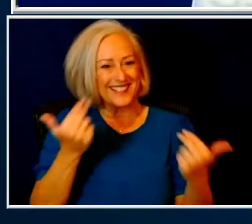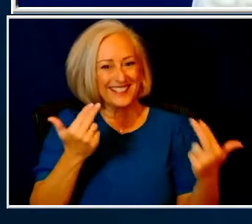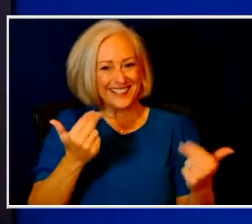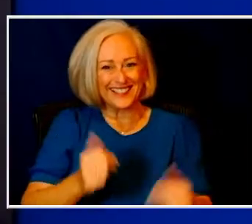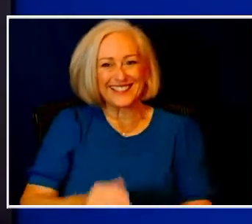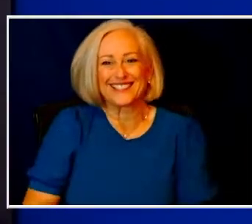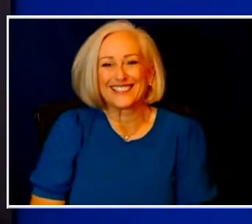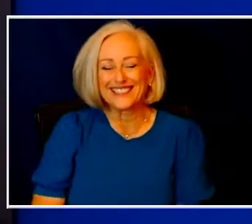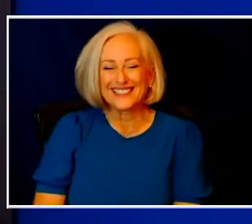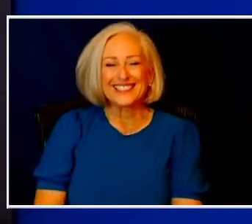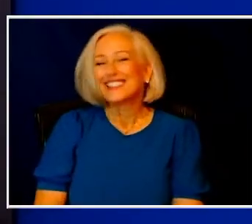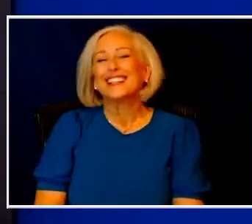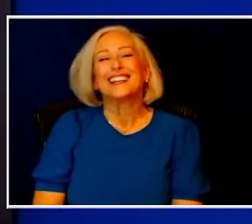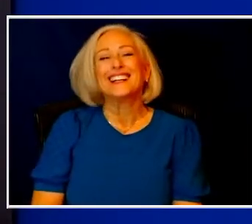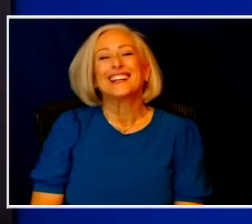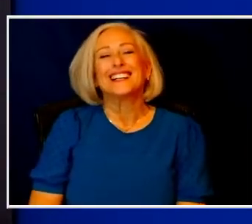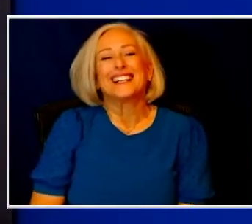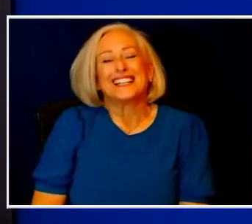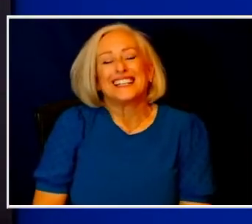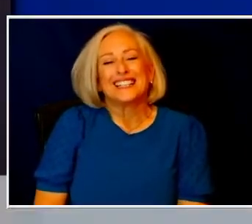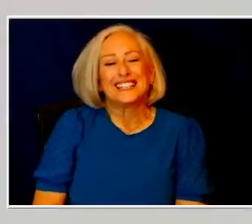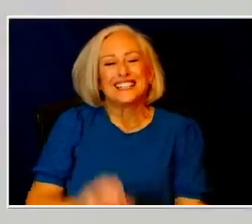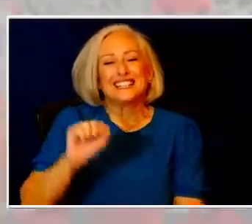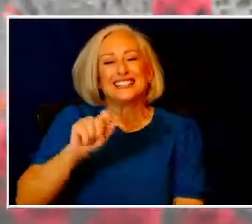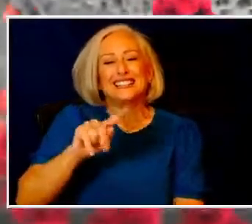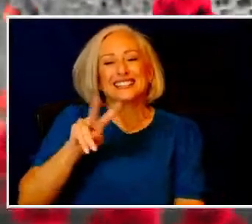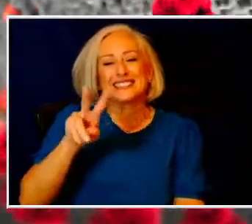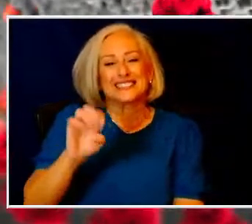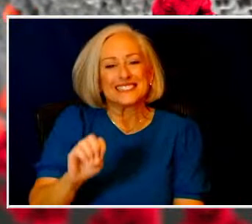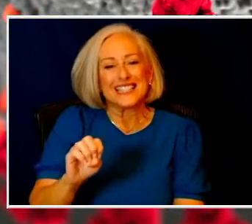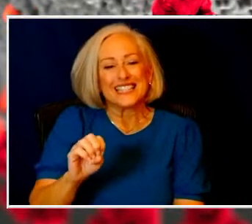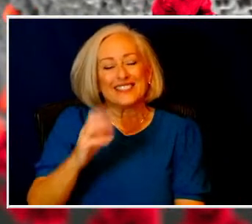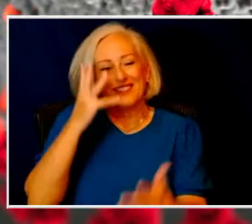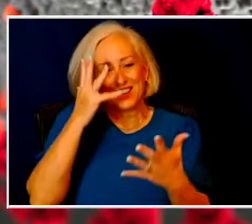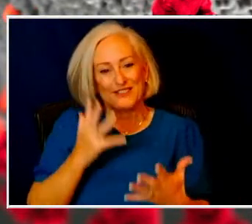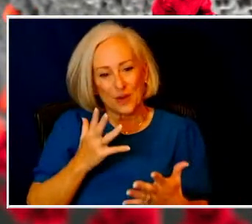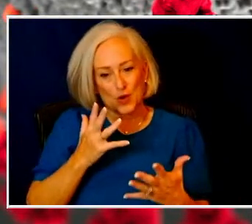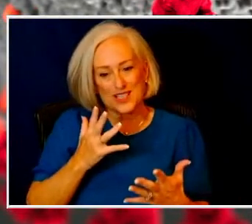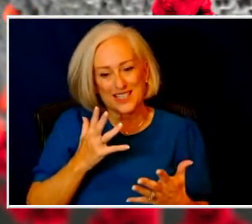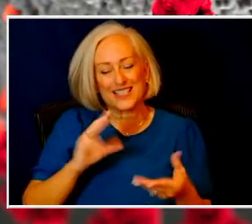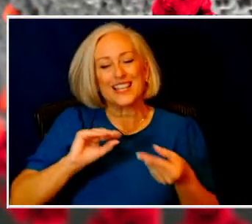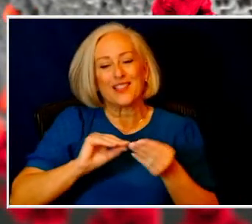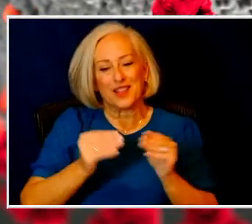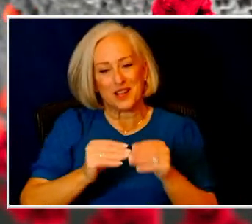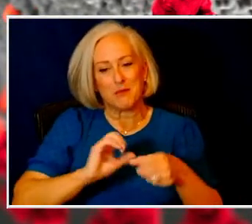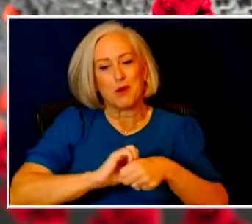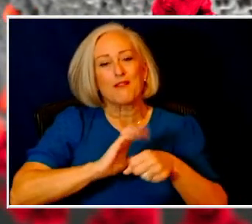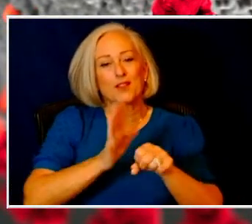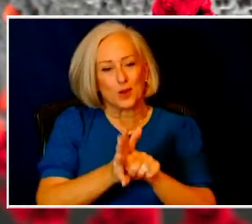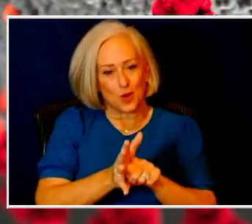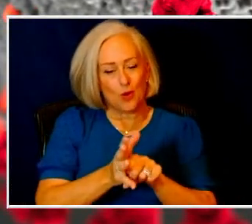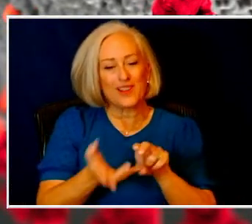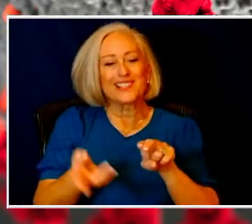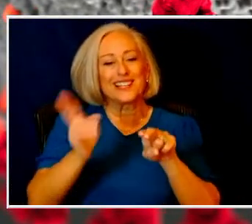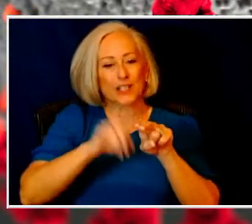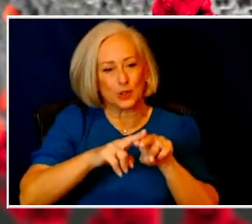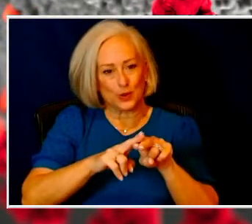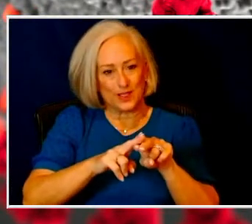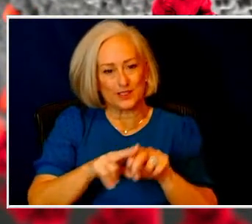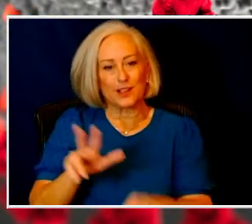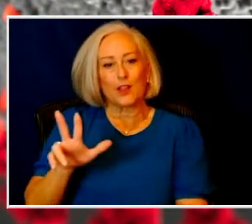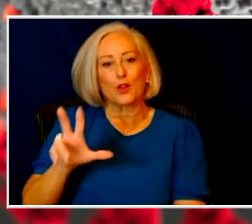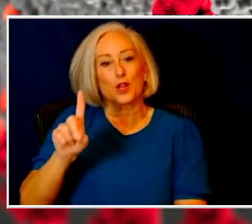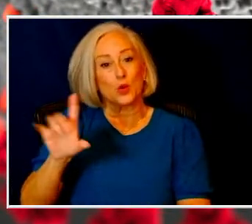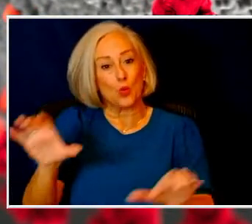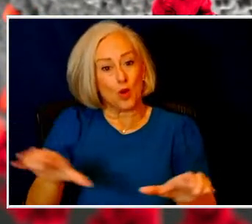So, Steve, unfortunately the cases since last week have gone up. Our acute cases in the hospital, 31 active infections, 5